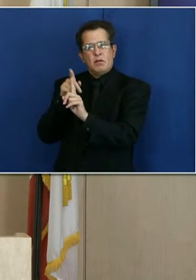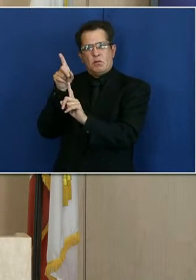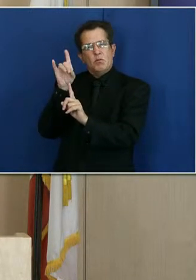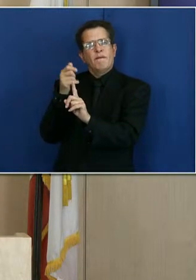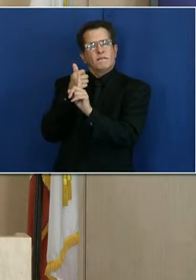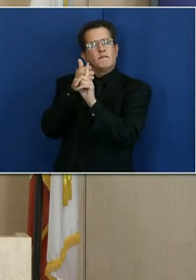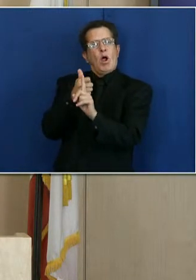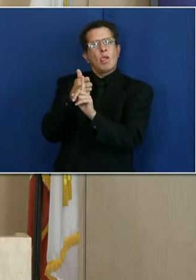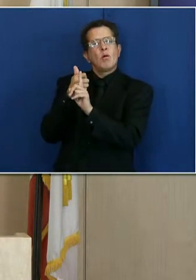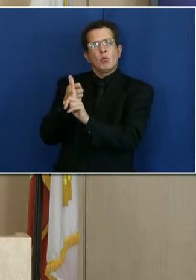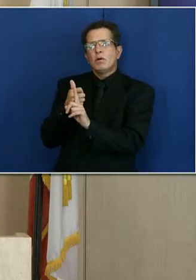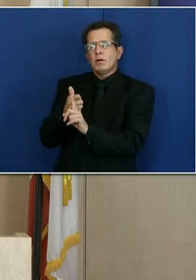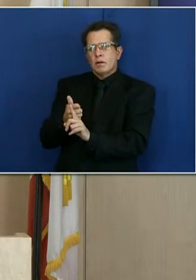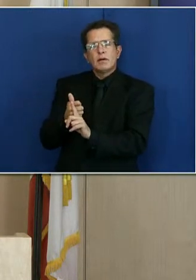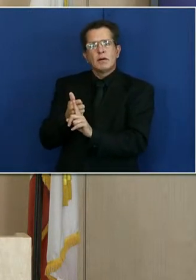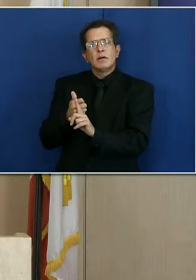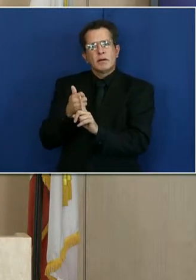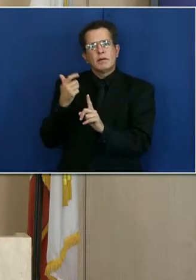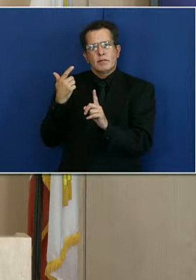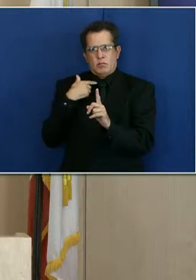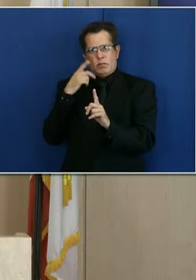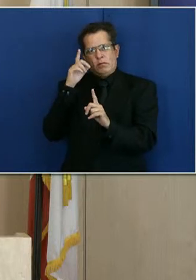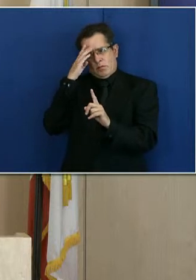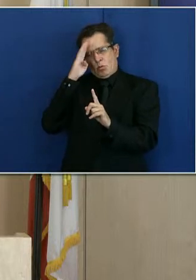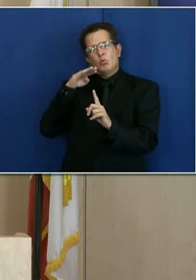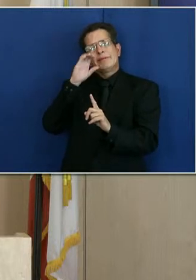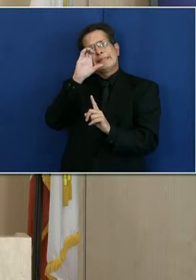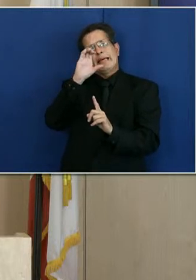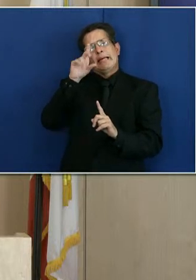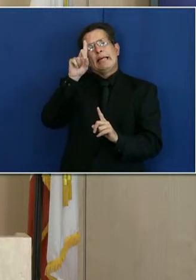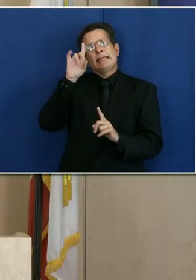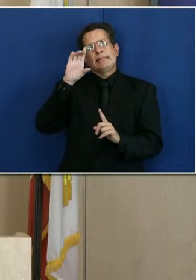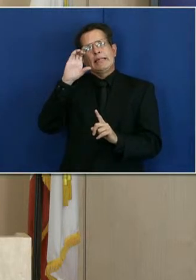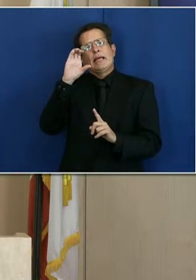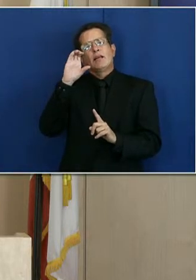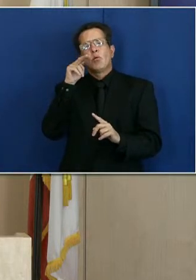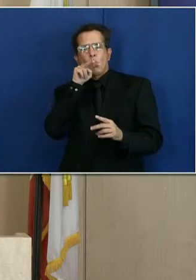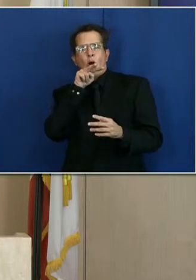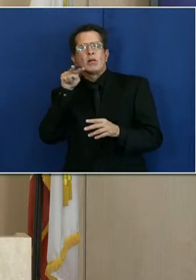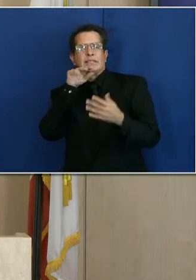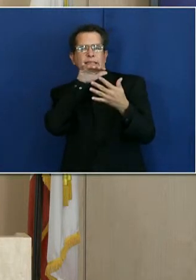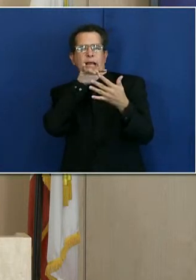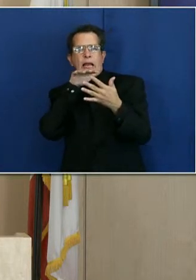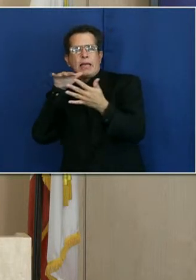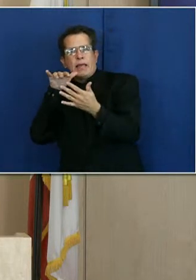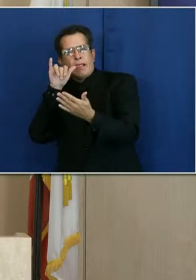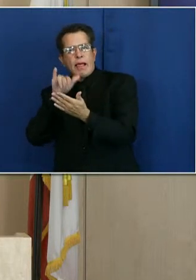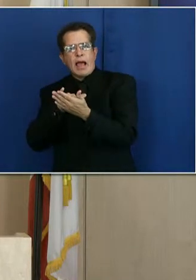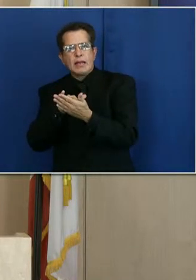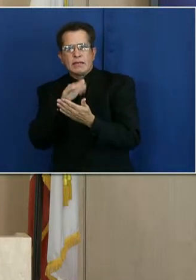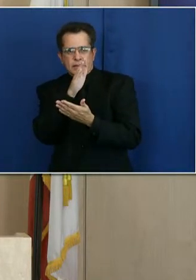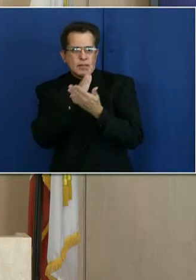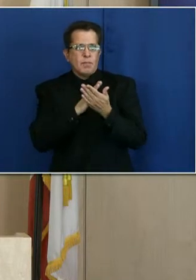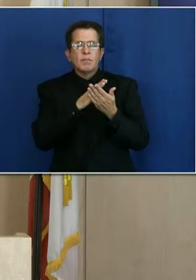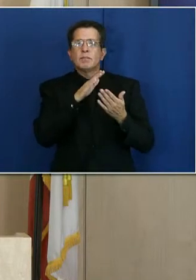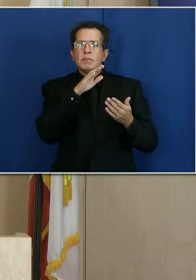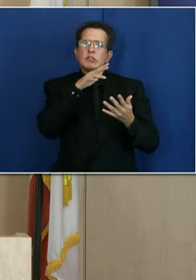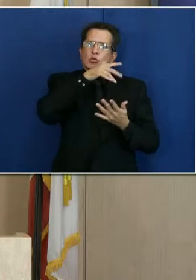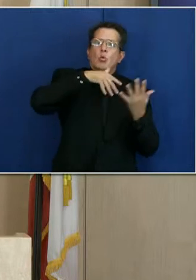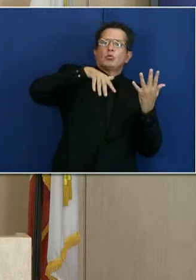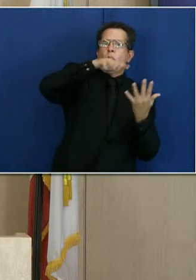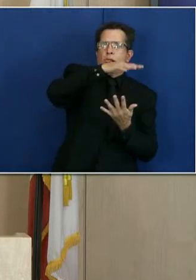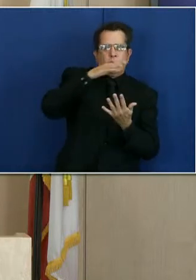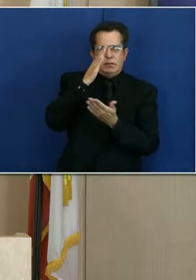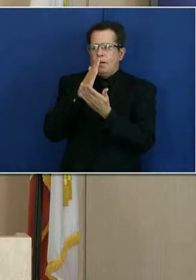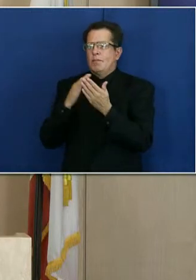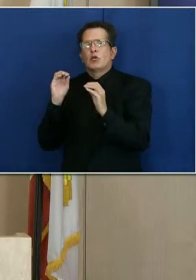measured, and I think that that's commented upon in the CDC study. Those, again, who might be more socially active in one way might be socially active in another way. We